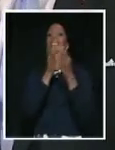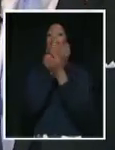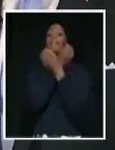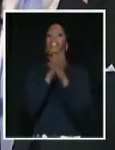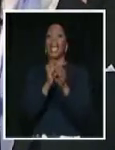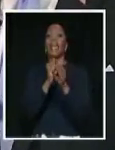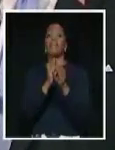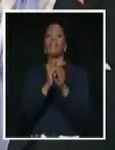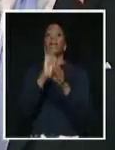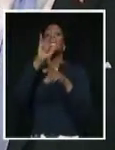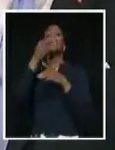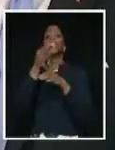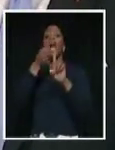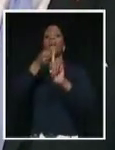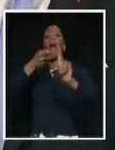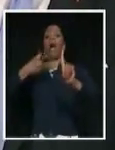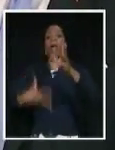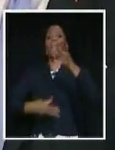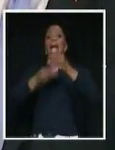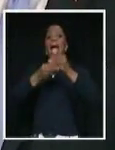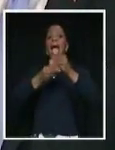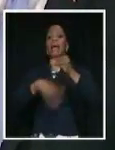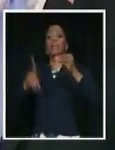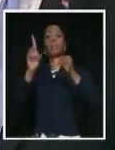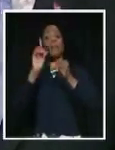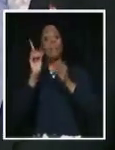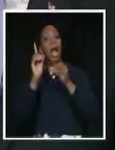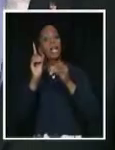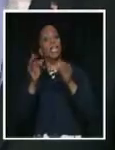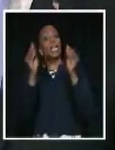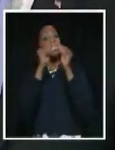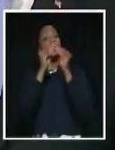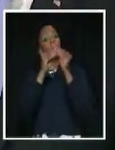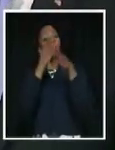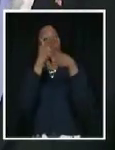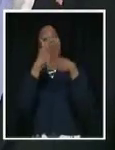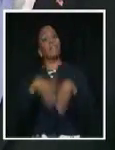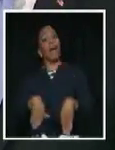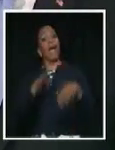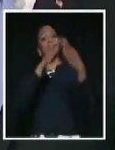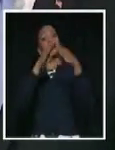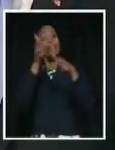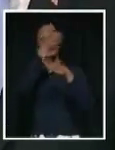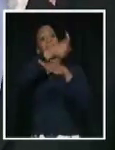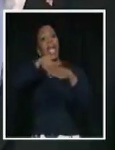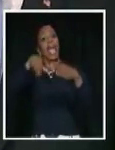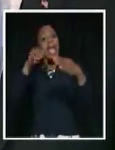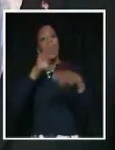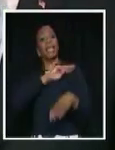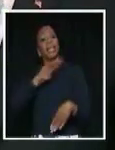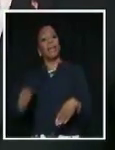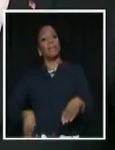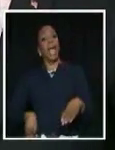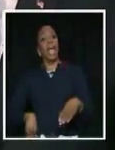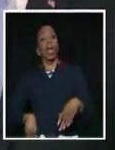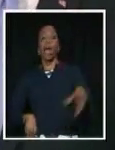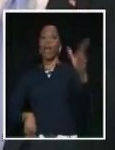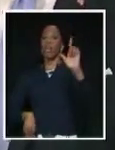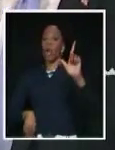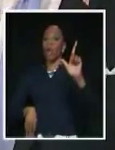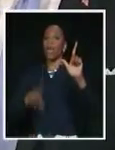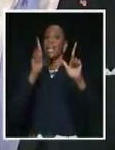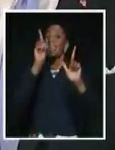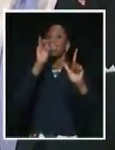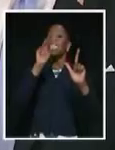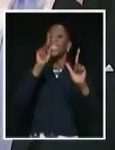you keep impugning his integrity. He did more to divide the city than any mayor in recent memory. David Dinkins did more to divide this